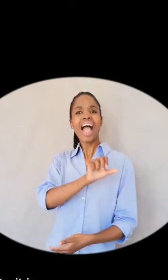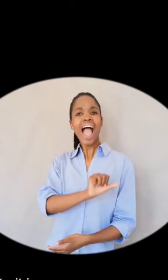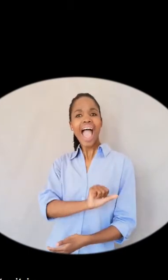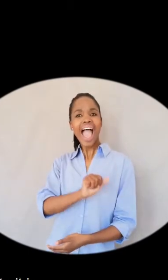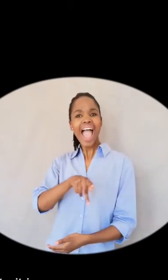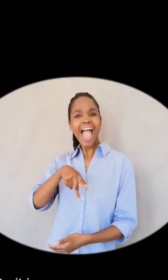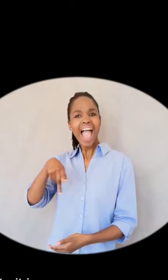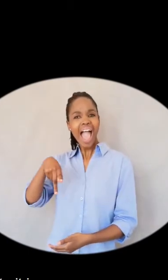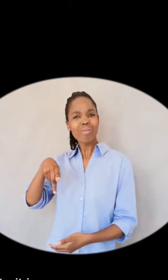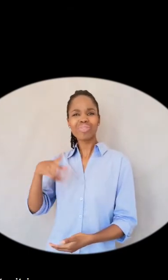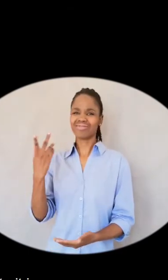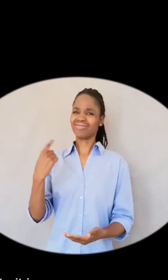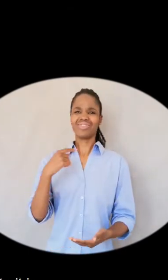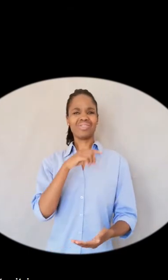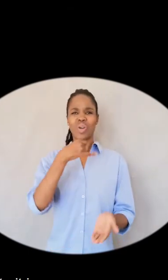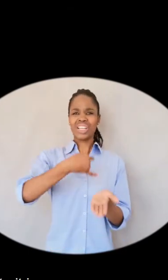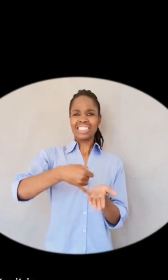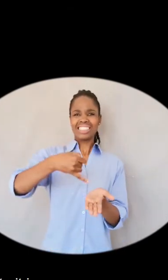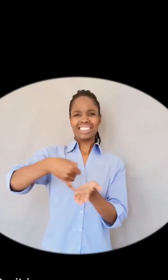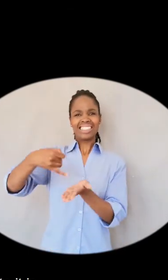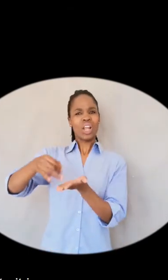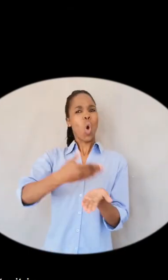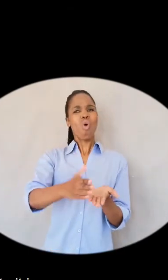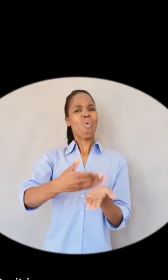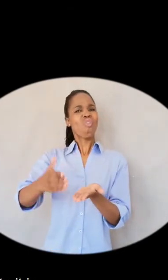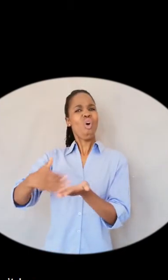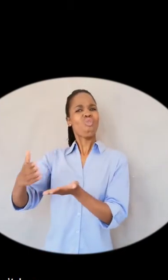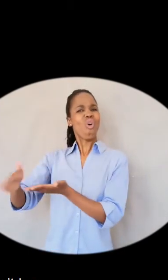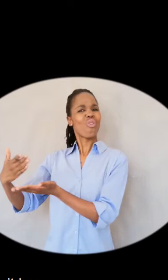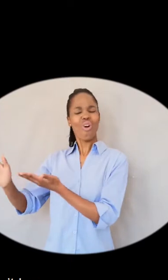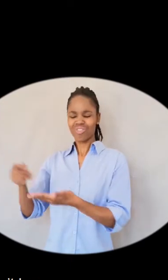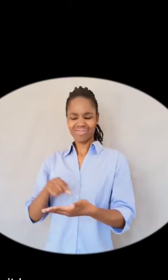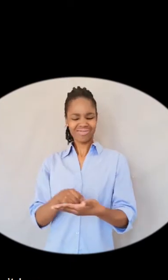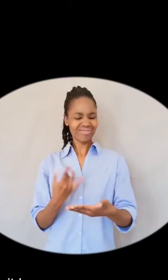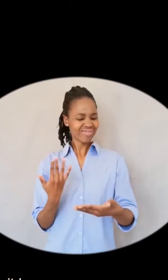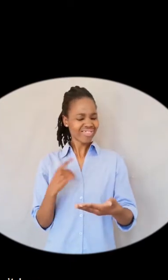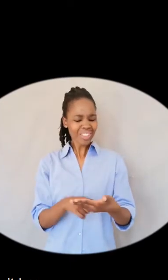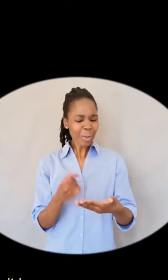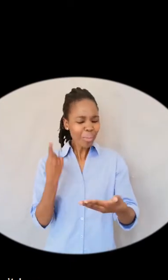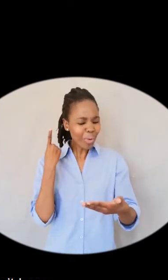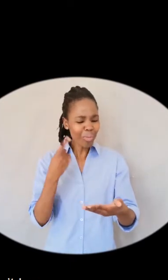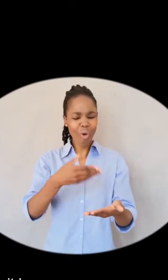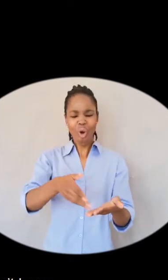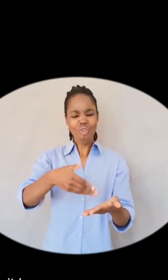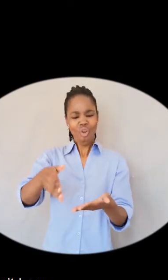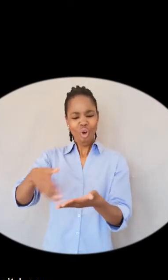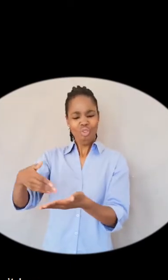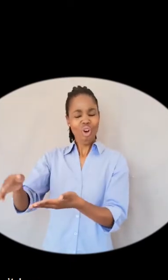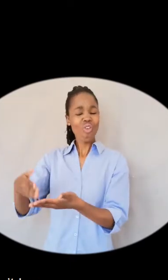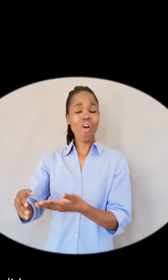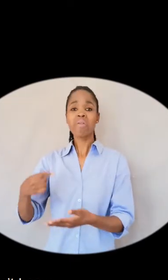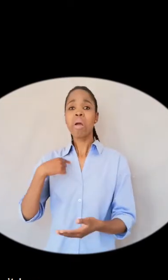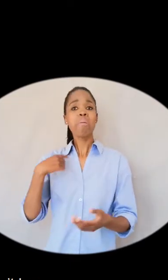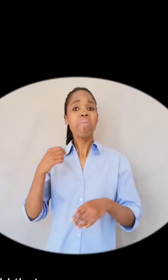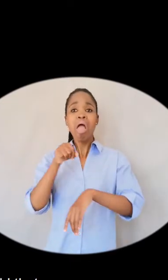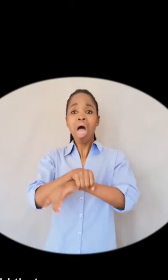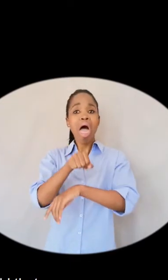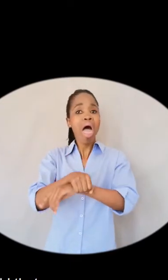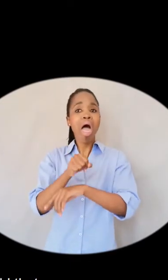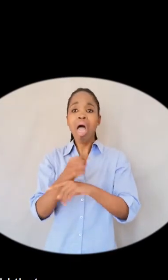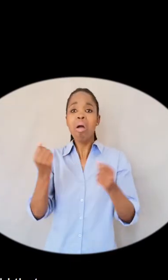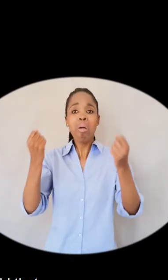And the first one that comes to it is the podcast app. You delete that app because you don't actually know what the hell is inside there.